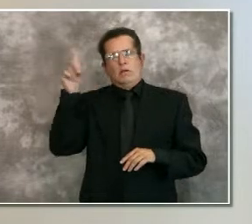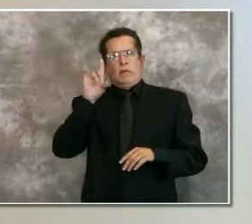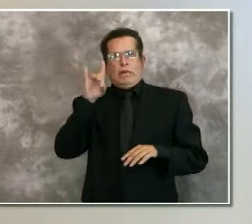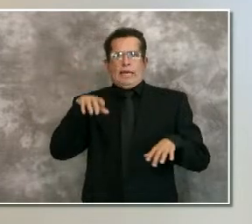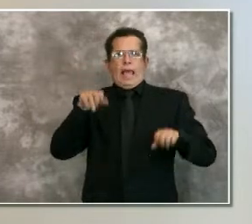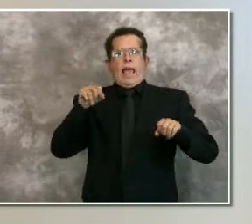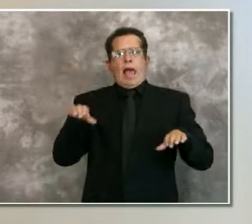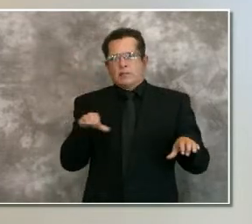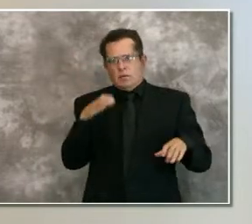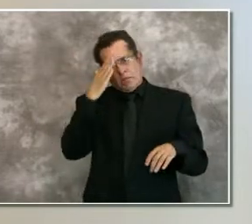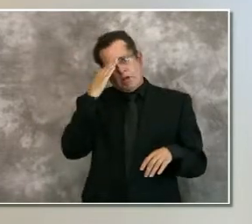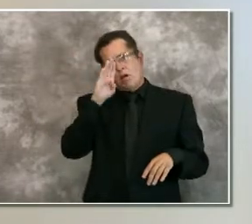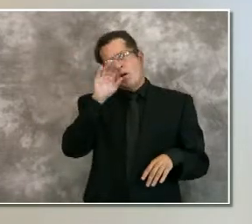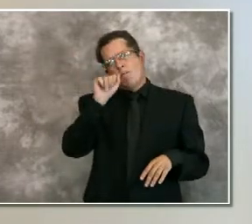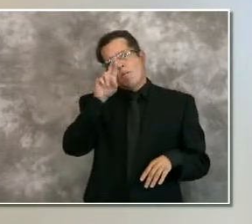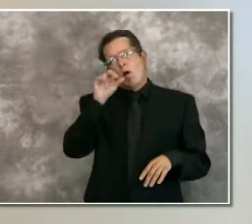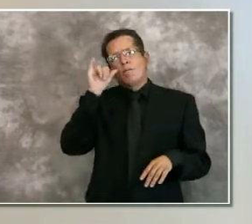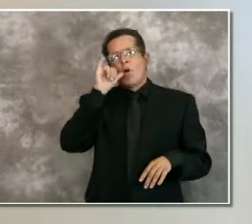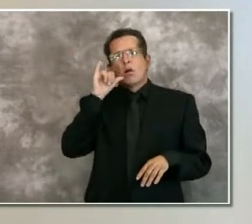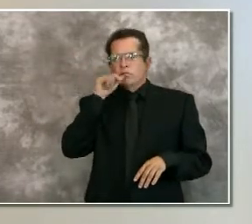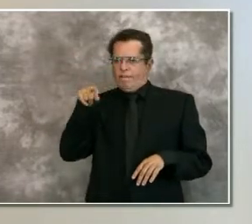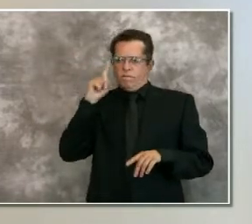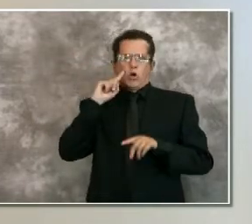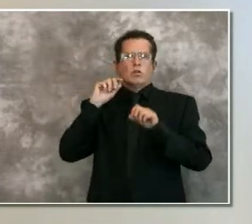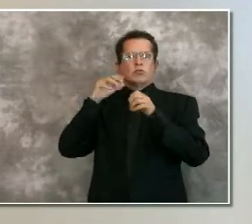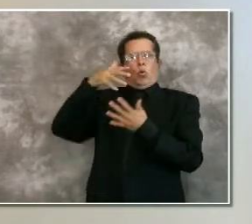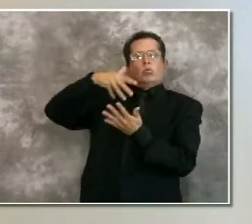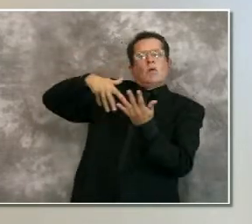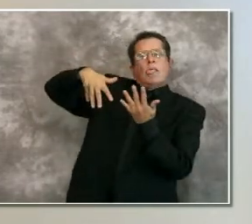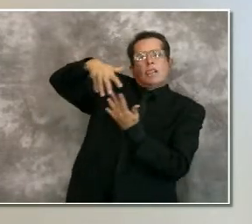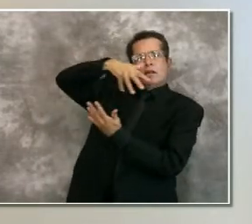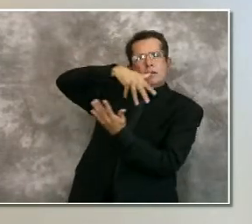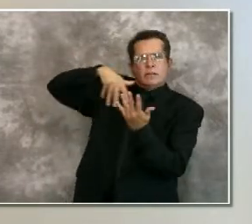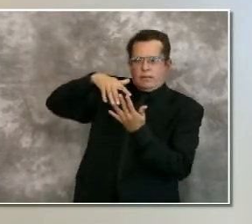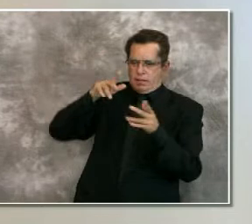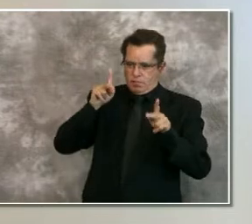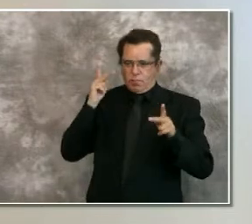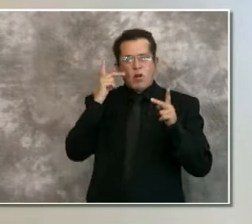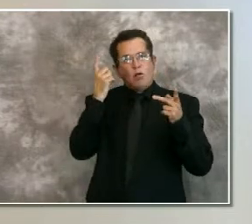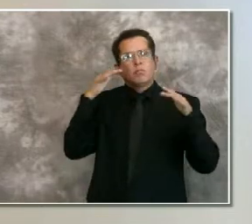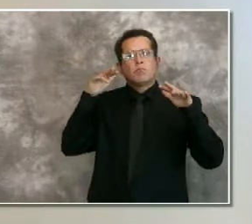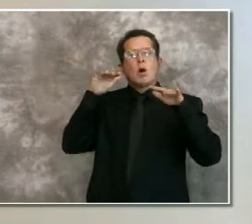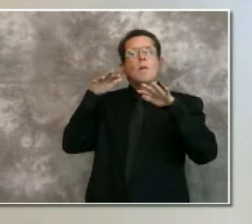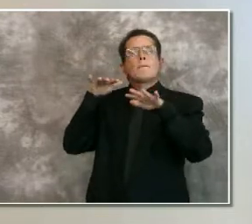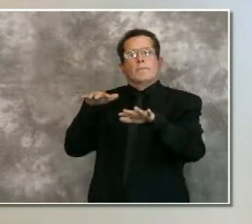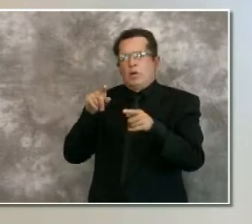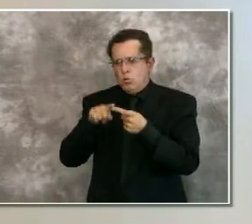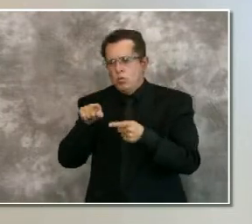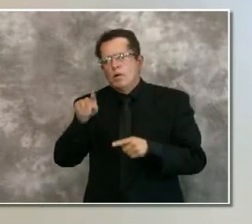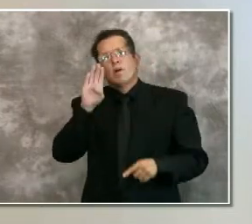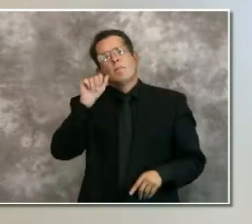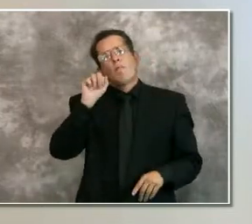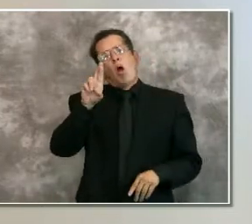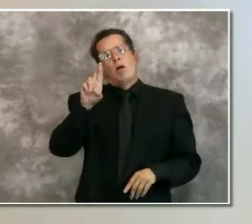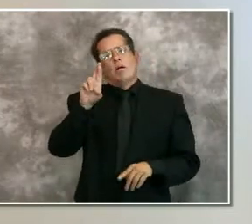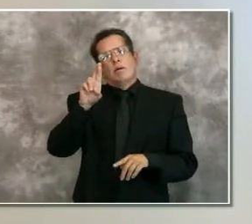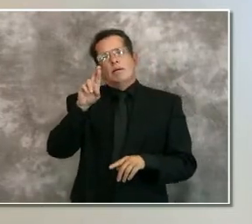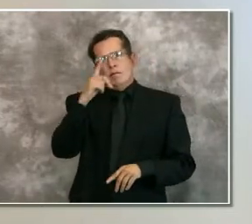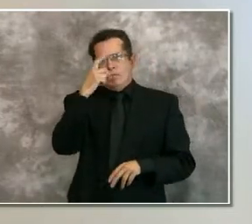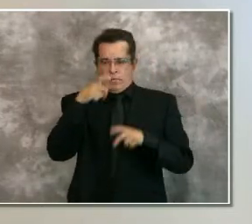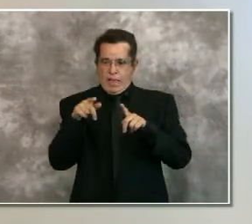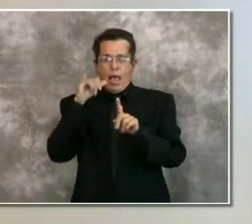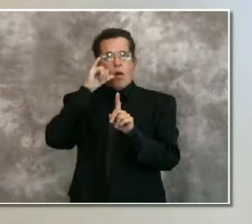counties, is because bars are purely social settings where different people and groups often mix. It's a simple reality that